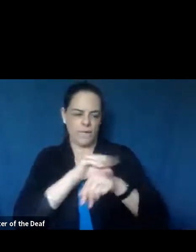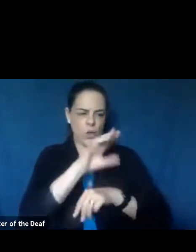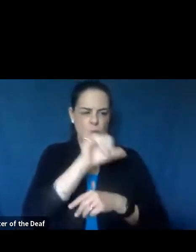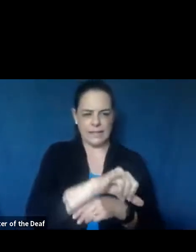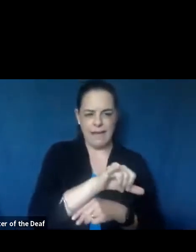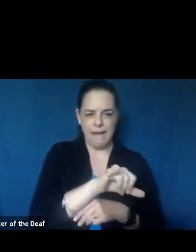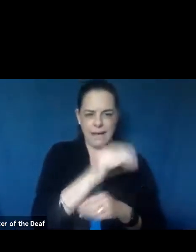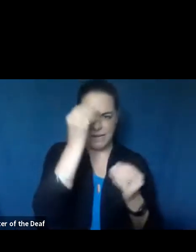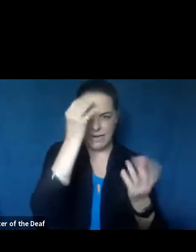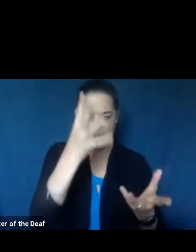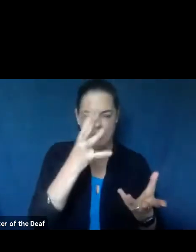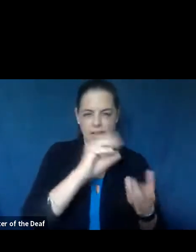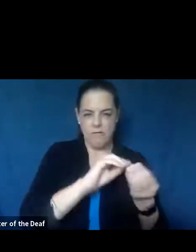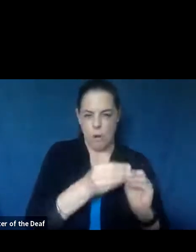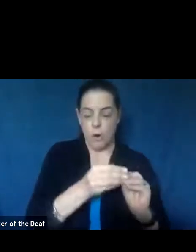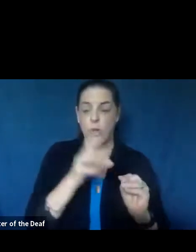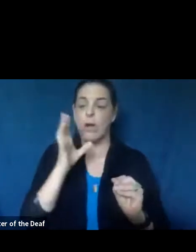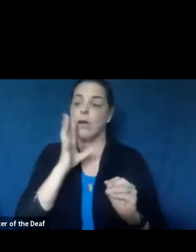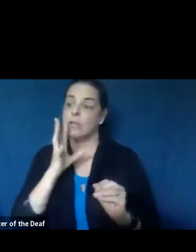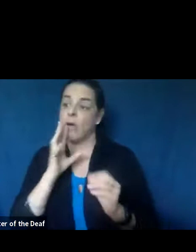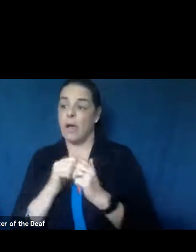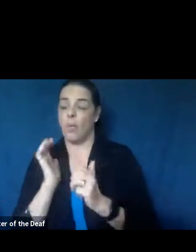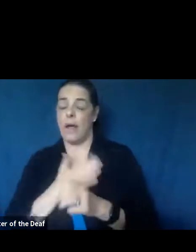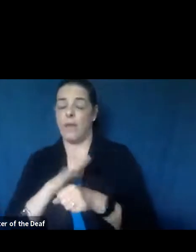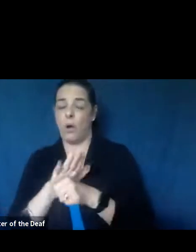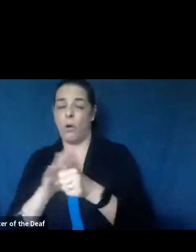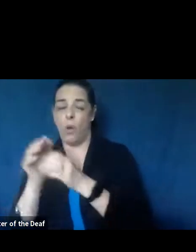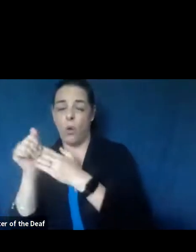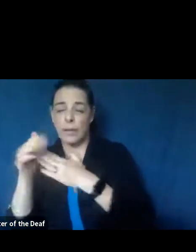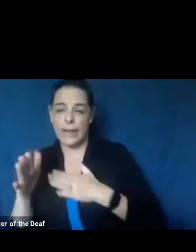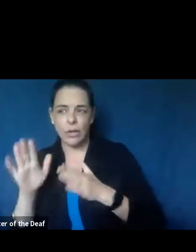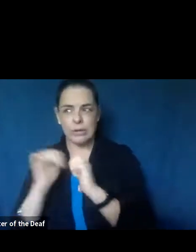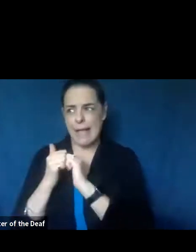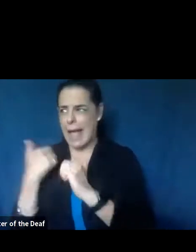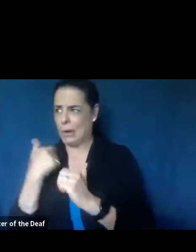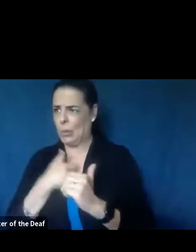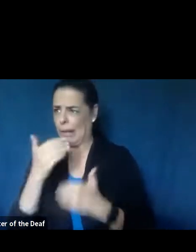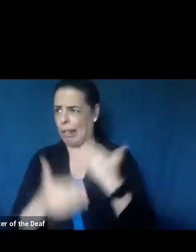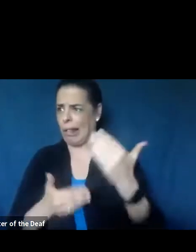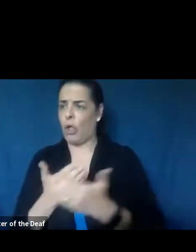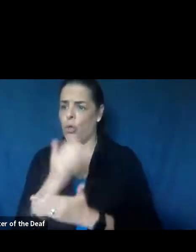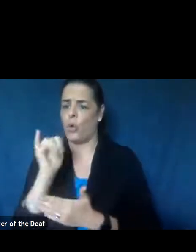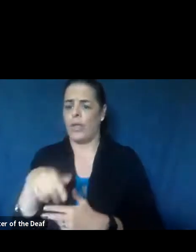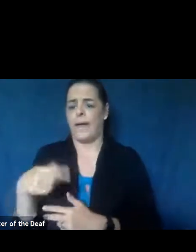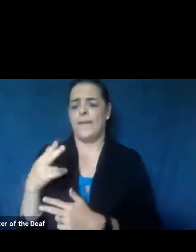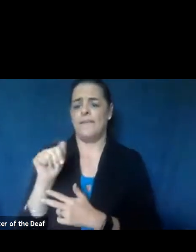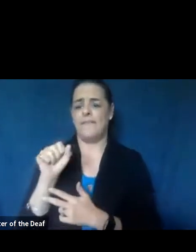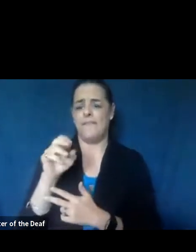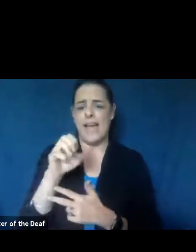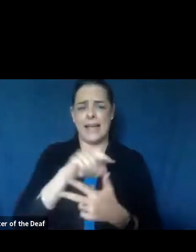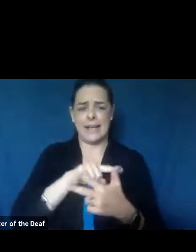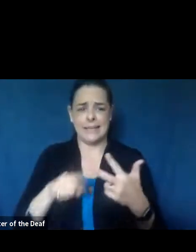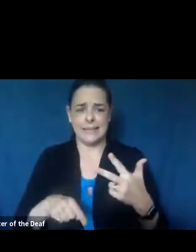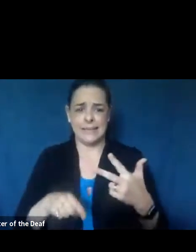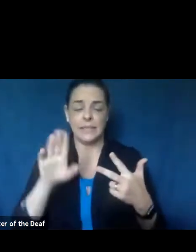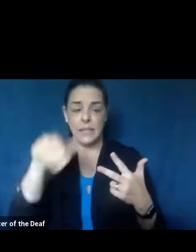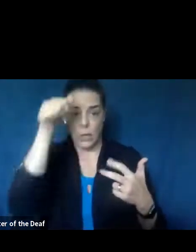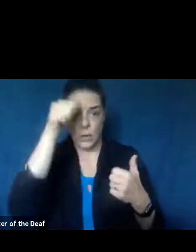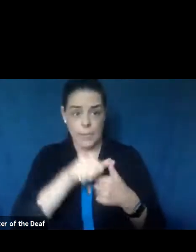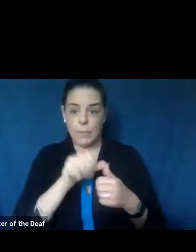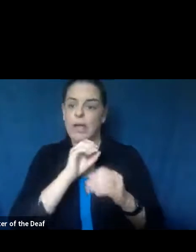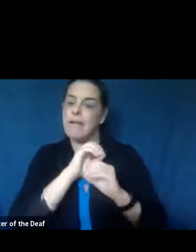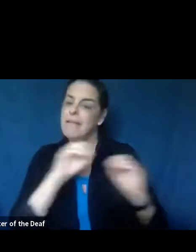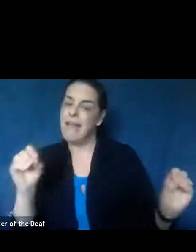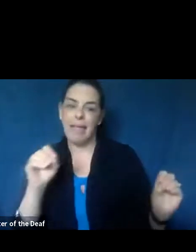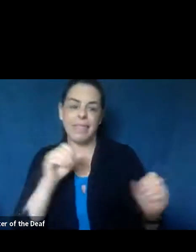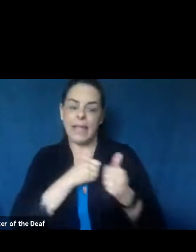and with talking with our local leaders on how we move forward through the phases. We need to keep that in mind. Nothing's based on one data